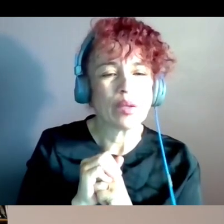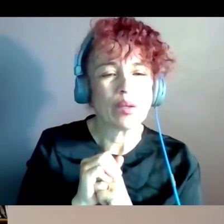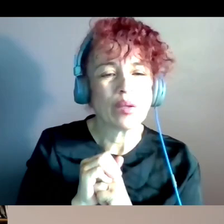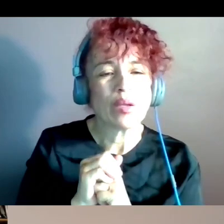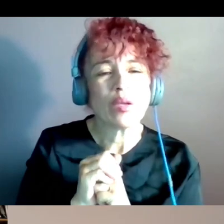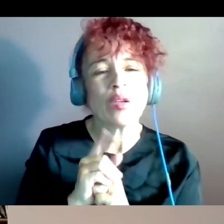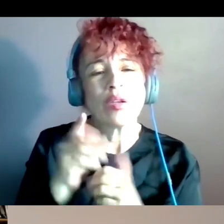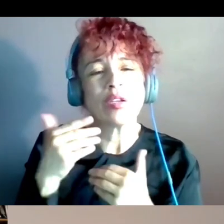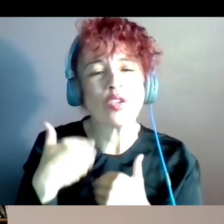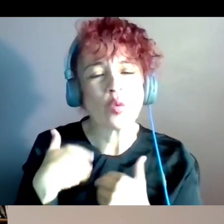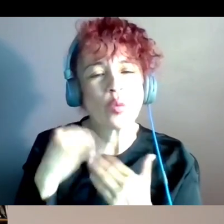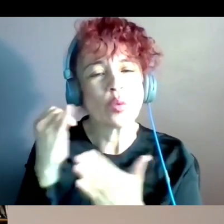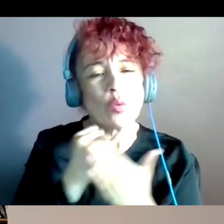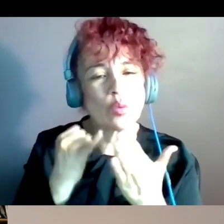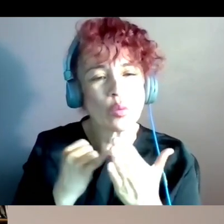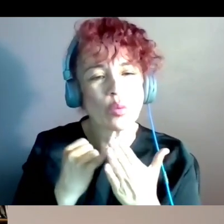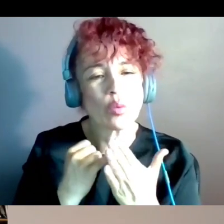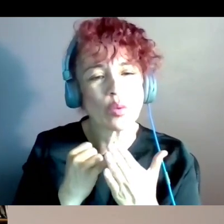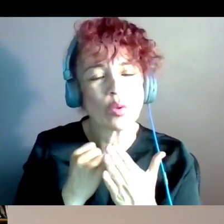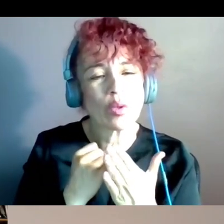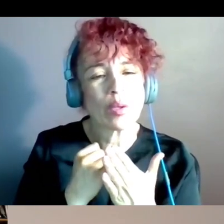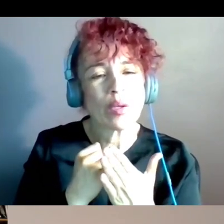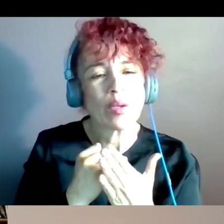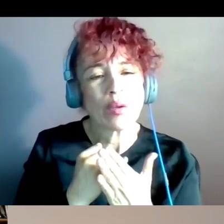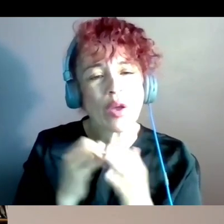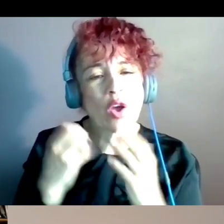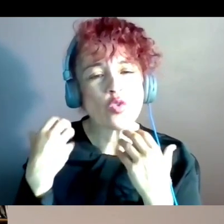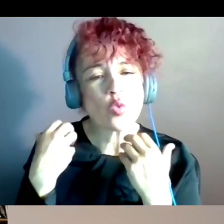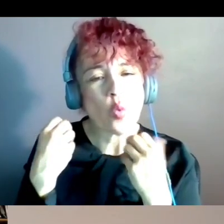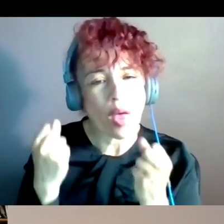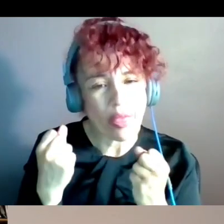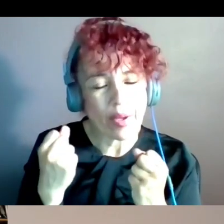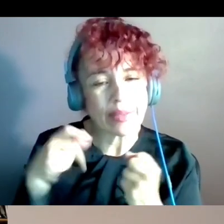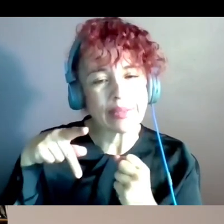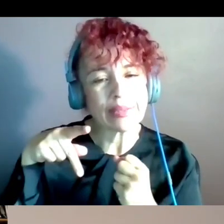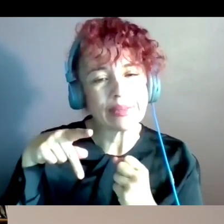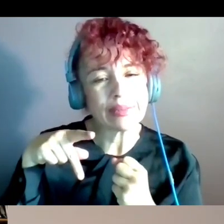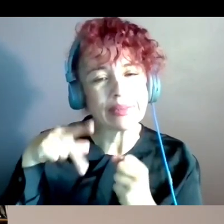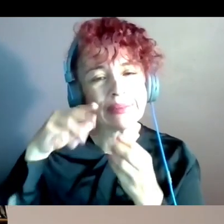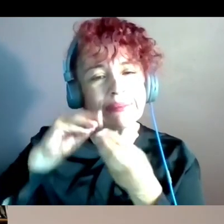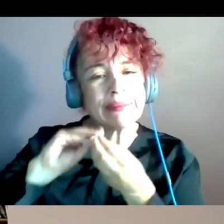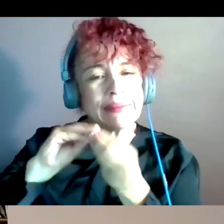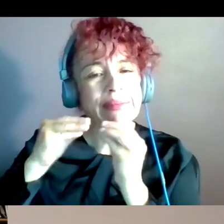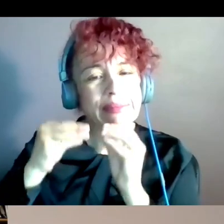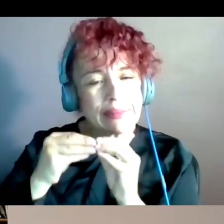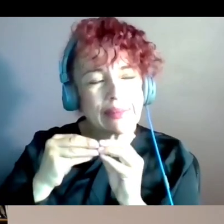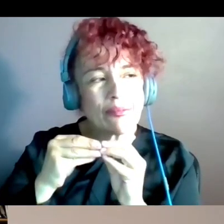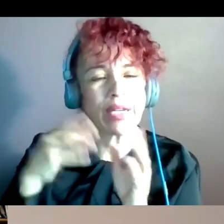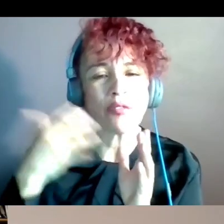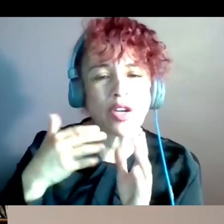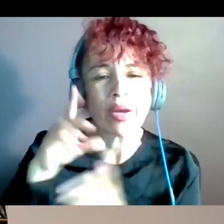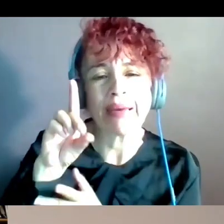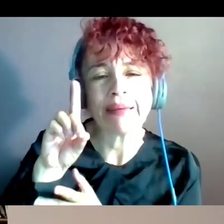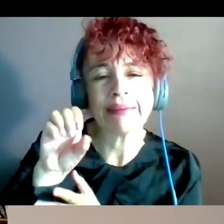carvings do have to be designed to the strengths of pine. Thin members, very delicate pieces, if they aren't